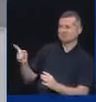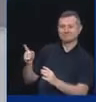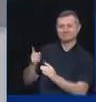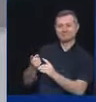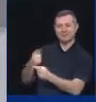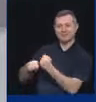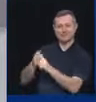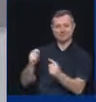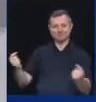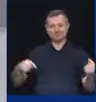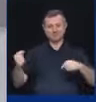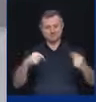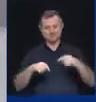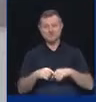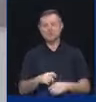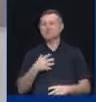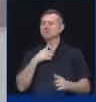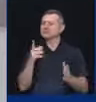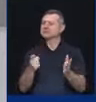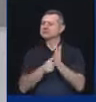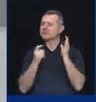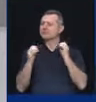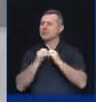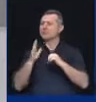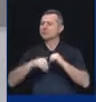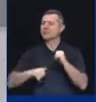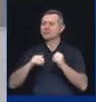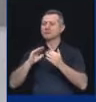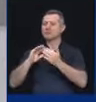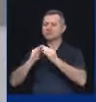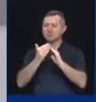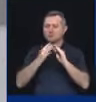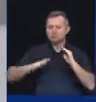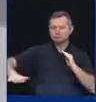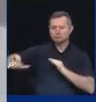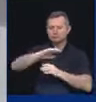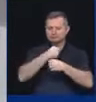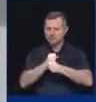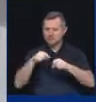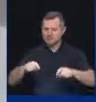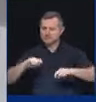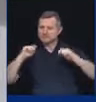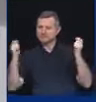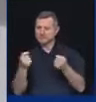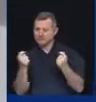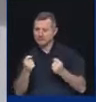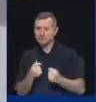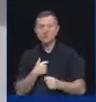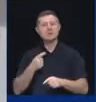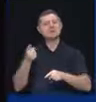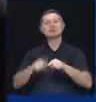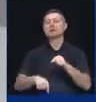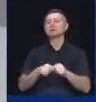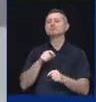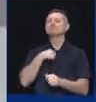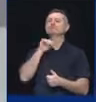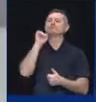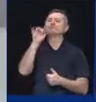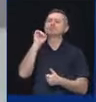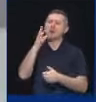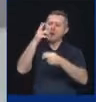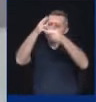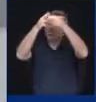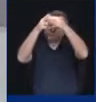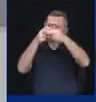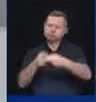It takes more than a village to produce Tribeca. I couldn't begin to name all of the people who are making this year's festival a